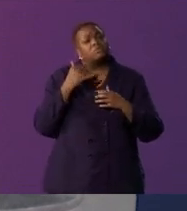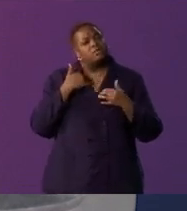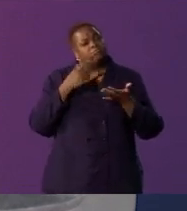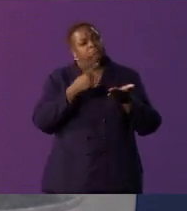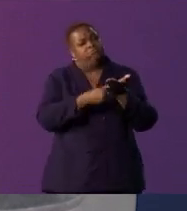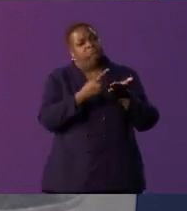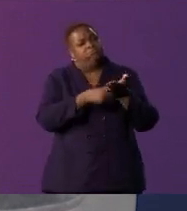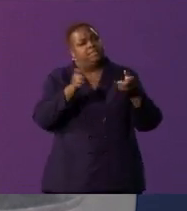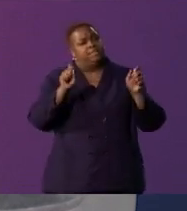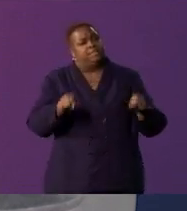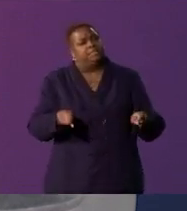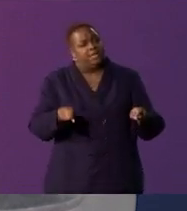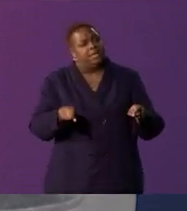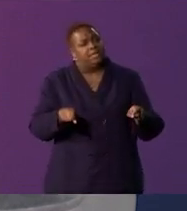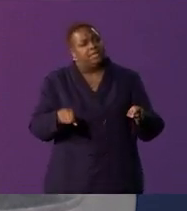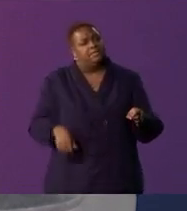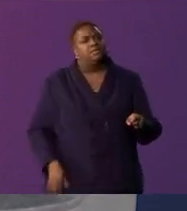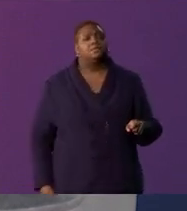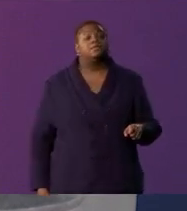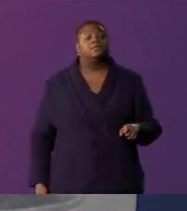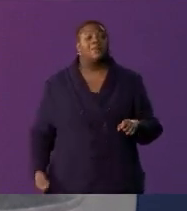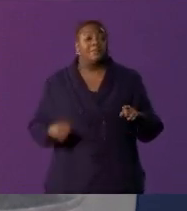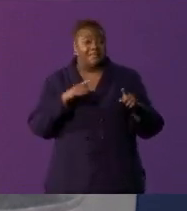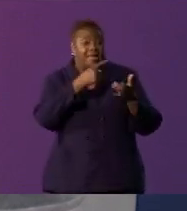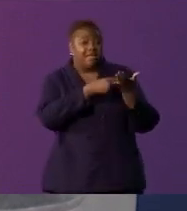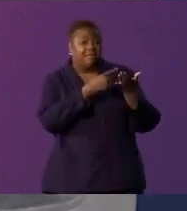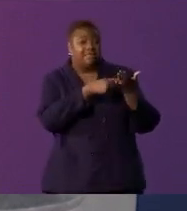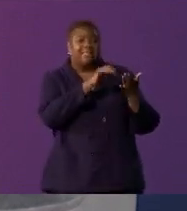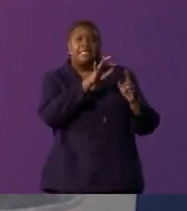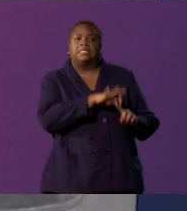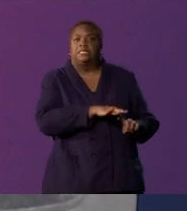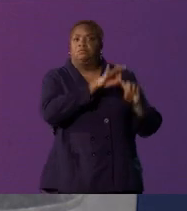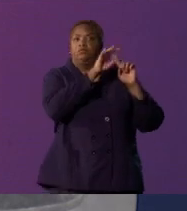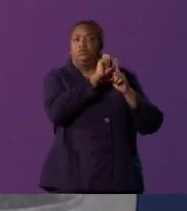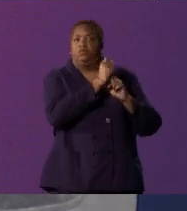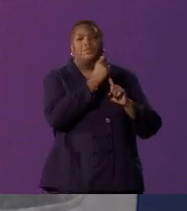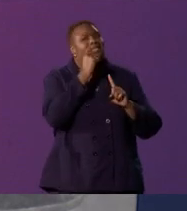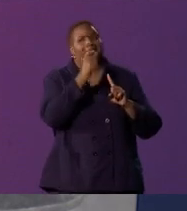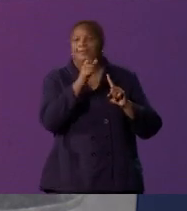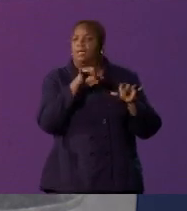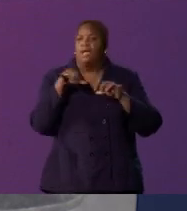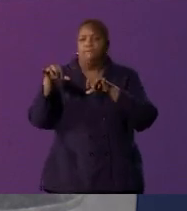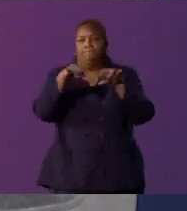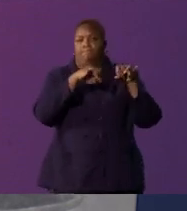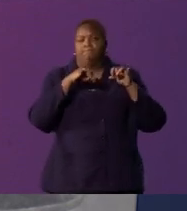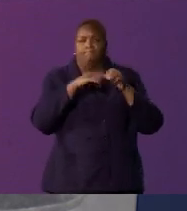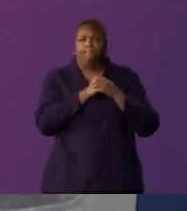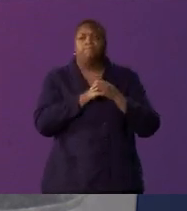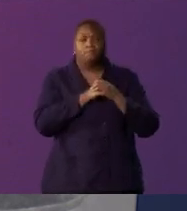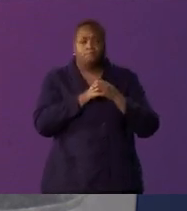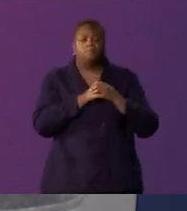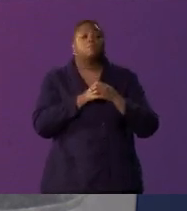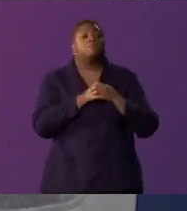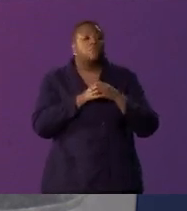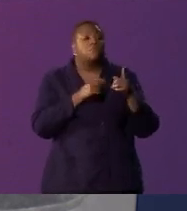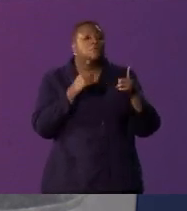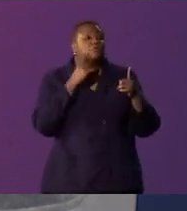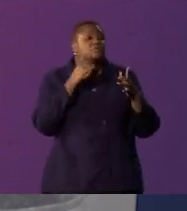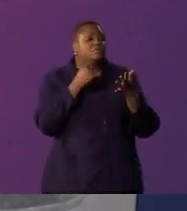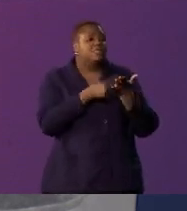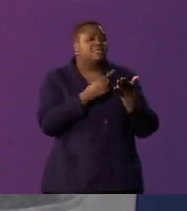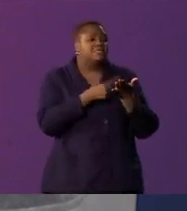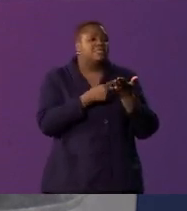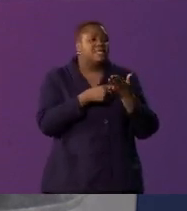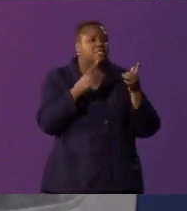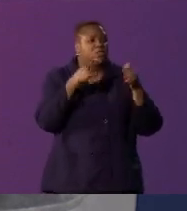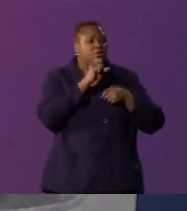have these conversations as the exception, not the rule. Let me give you an example. You have this continuum. Come to work all days of the week. 5 days, in my